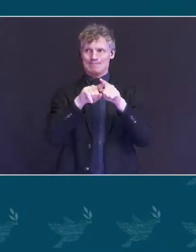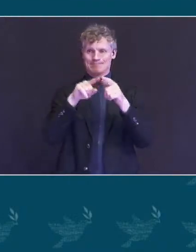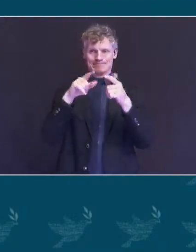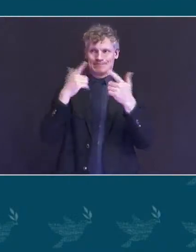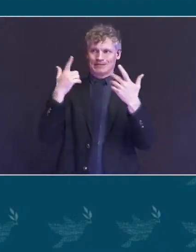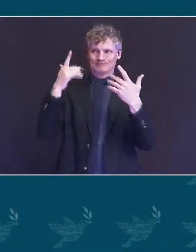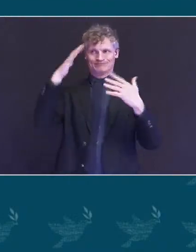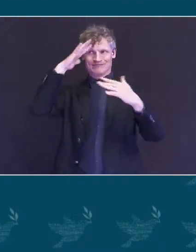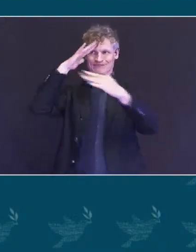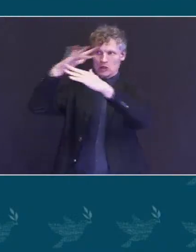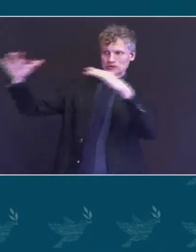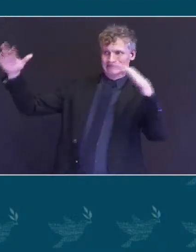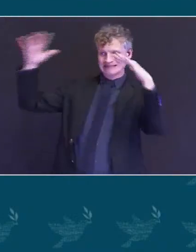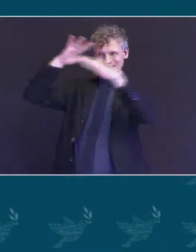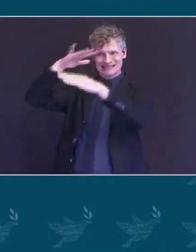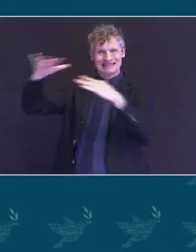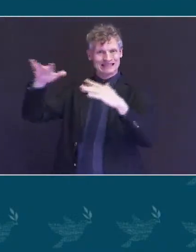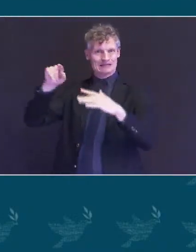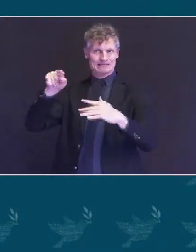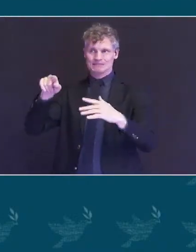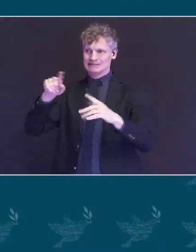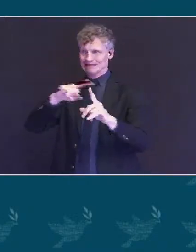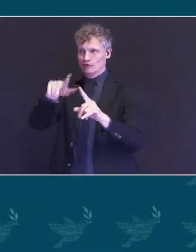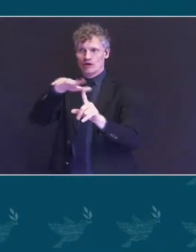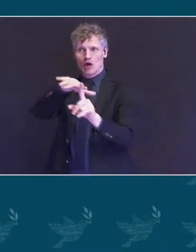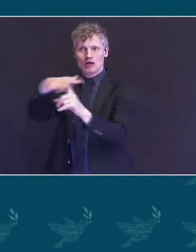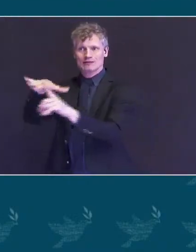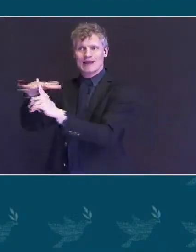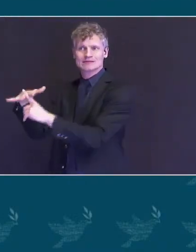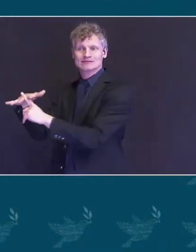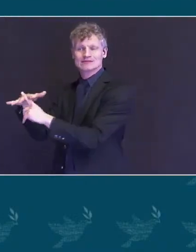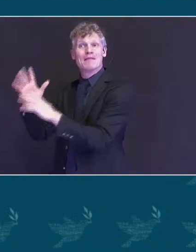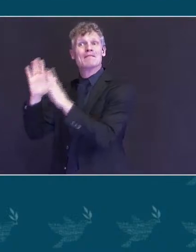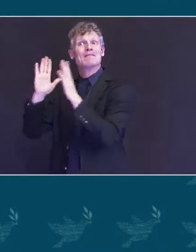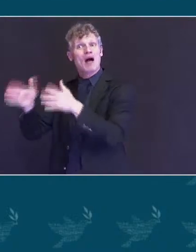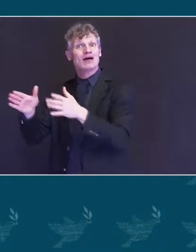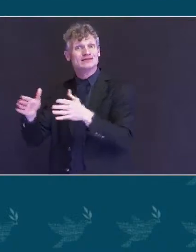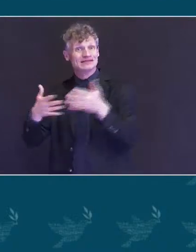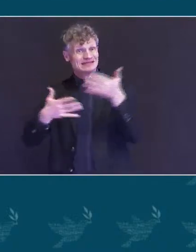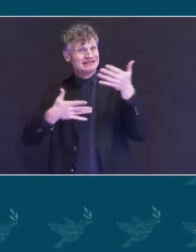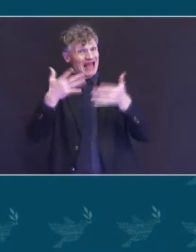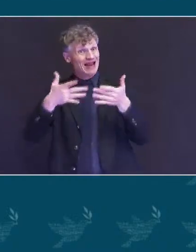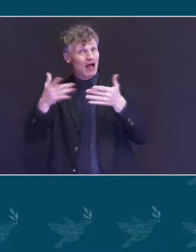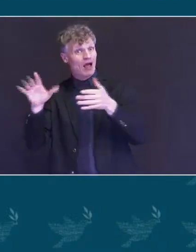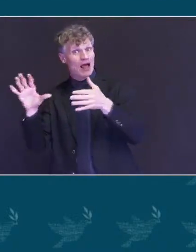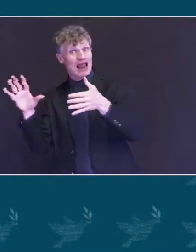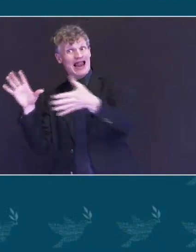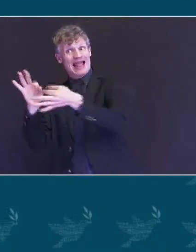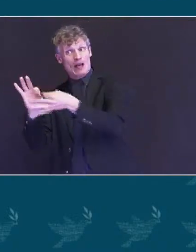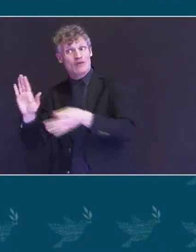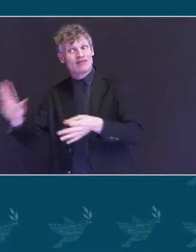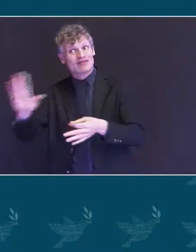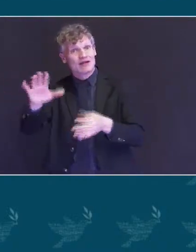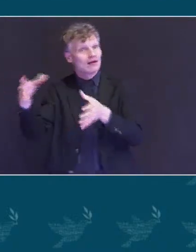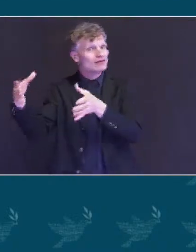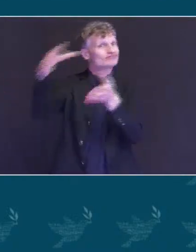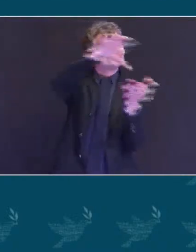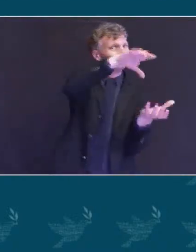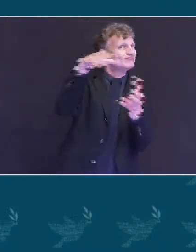reality or context, you must provide data particular to that context. And that's